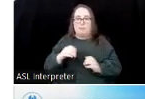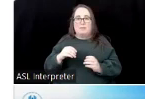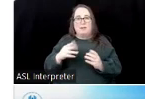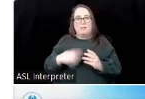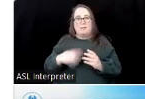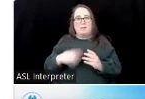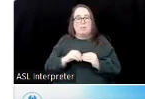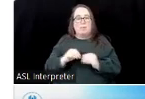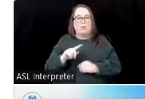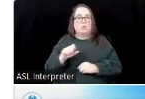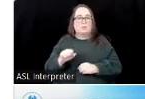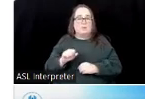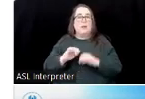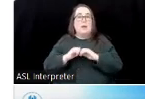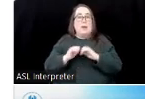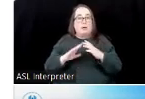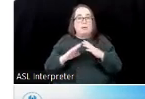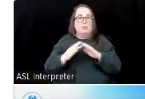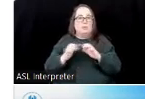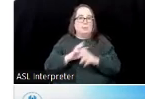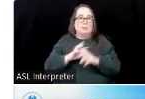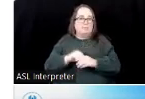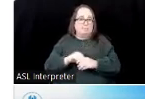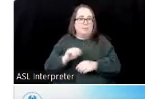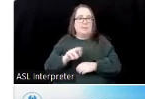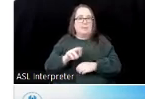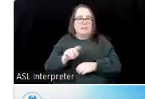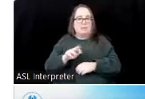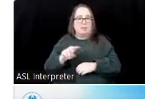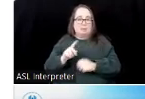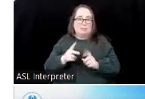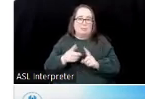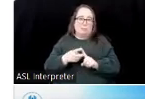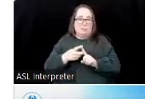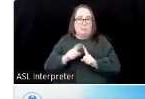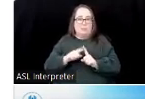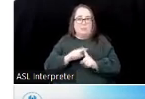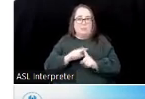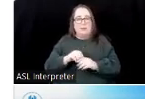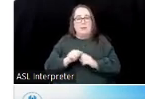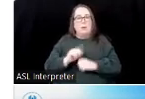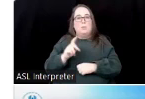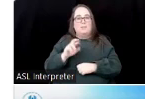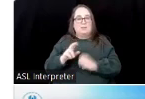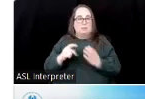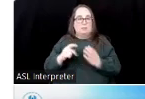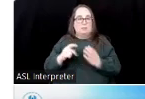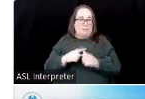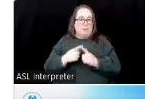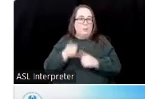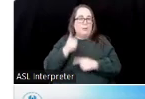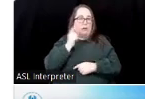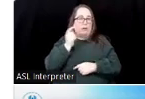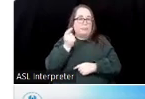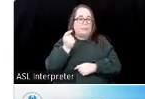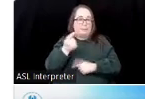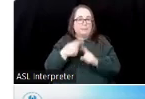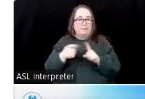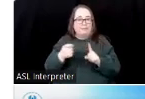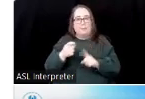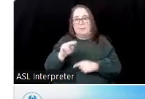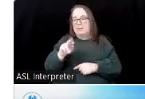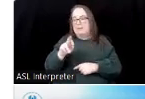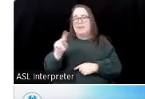additional tools on how communities can engage landlords and recruit them to participate in the voucher program. And you'll hear in a little bit from my colleague, Nick